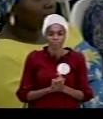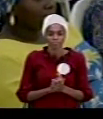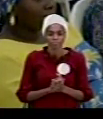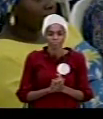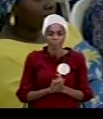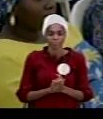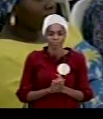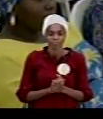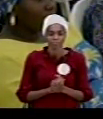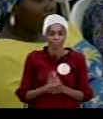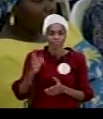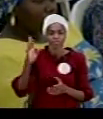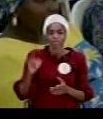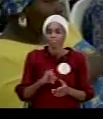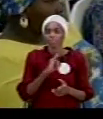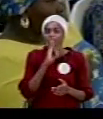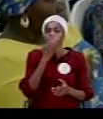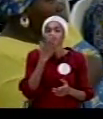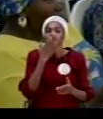God is good to me.